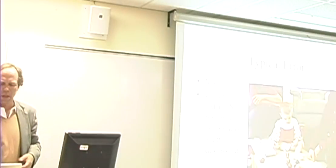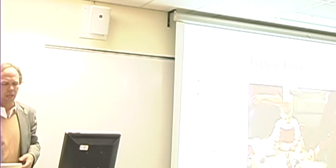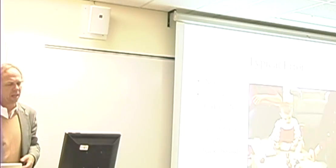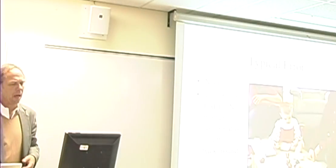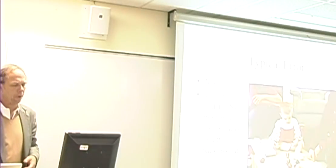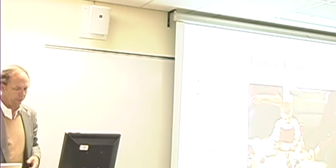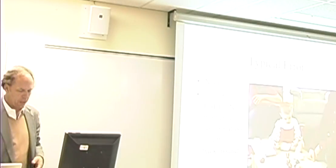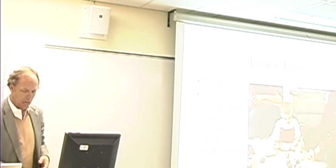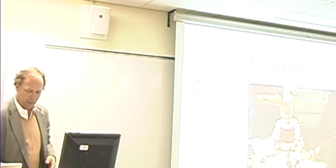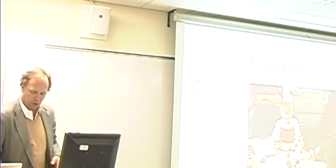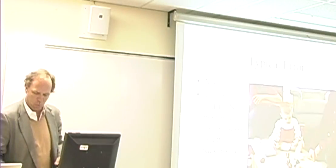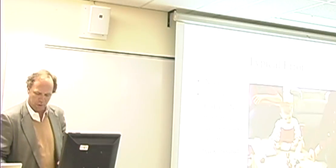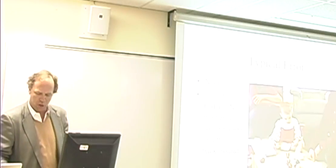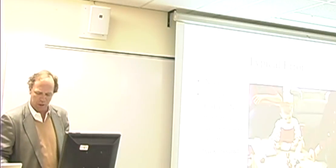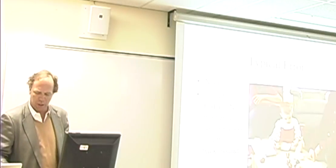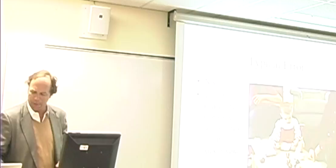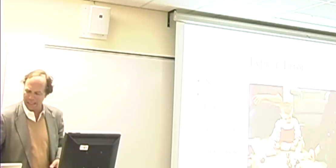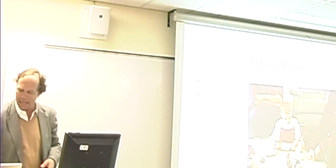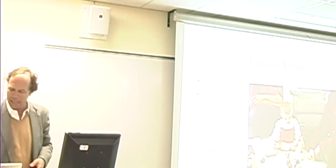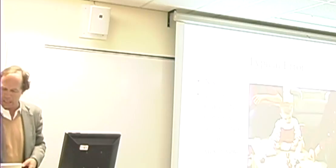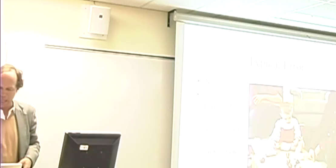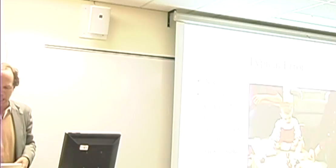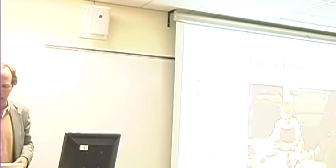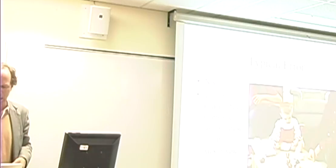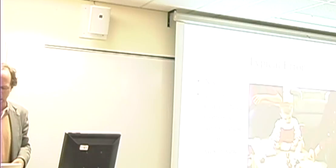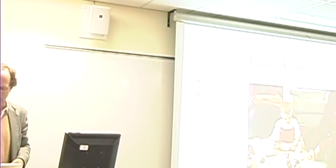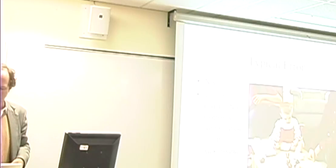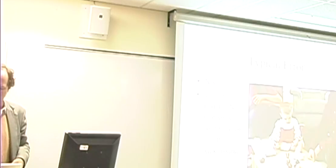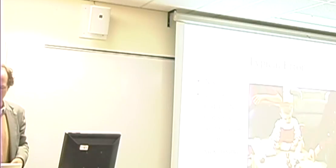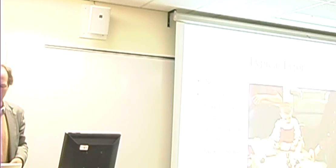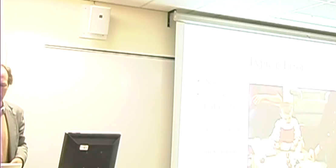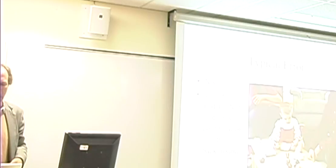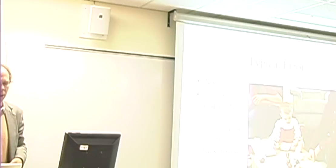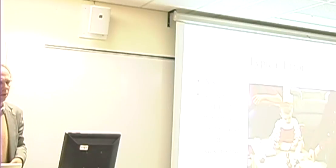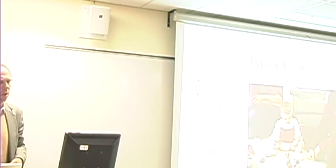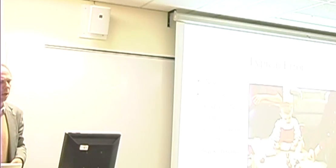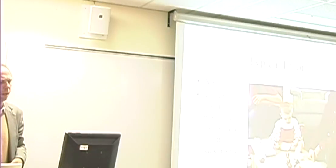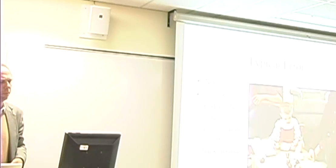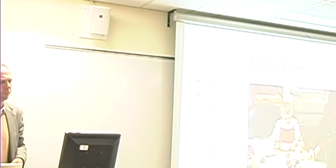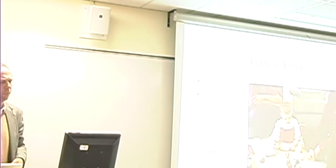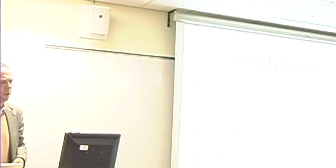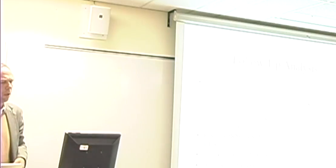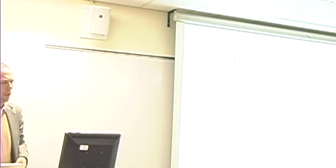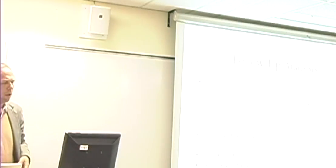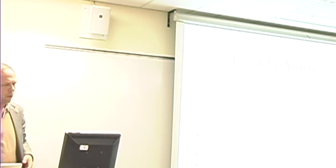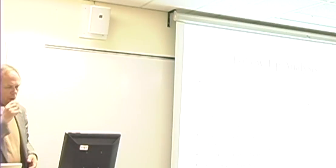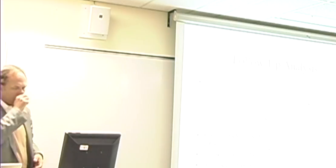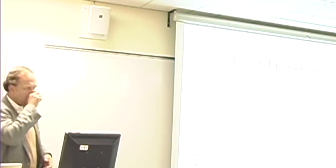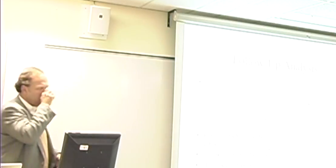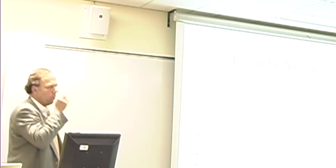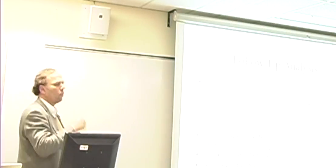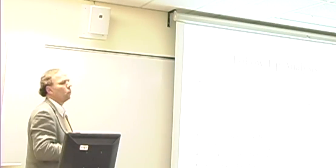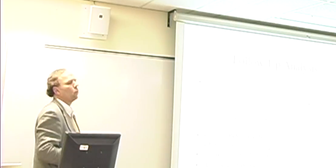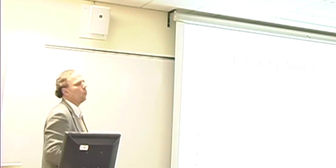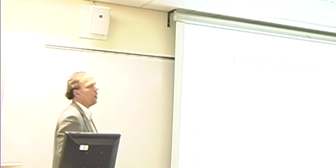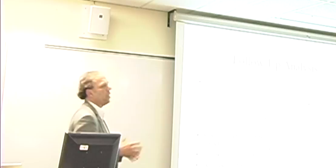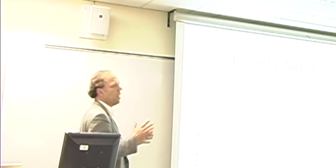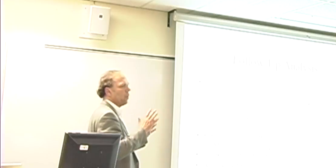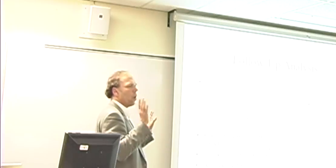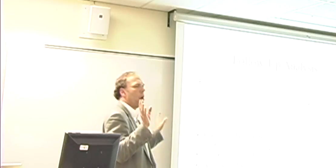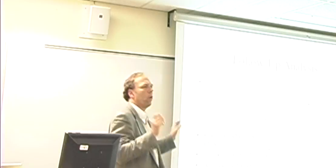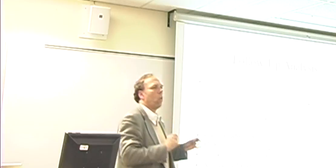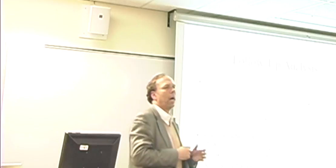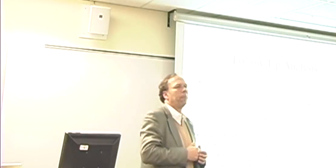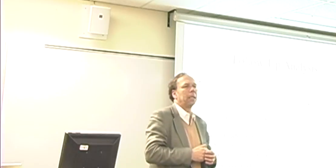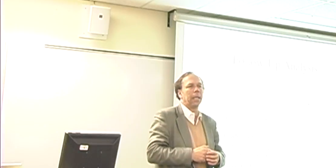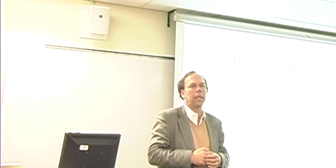this is an example of a sign that was judged to be less iconic than the adult target. So what we see